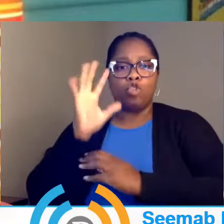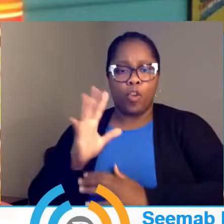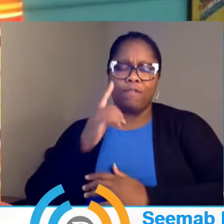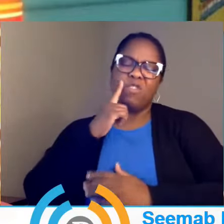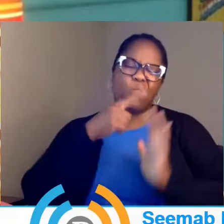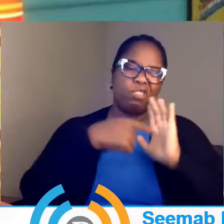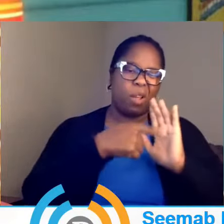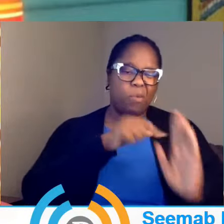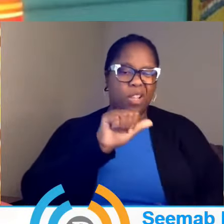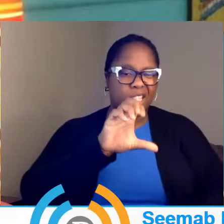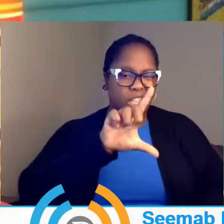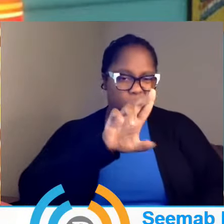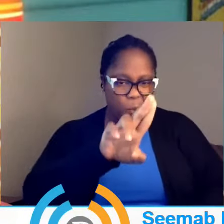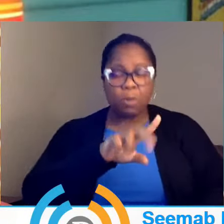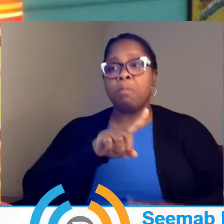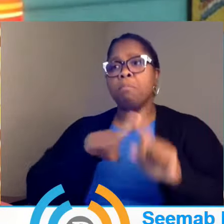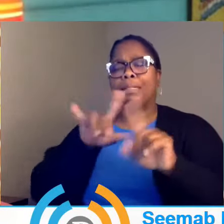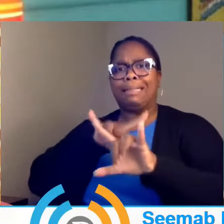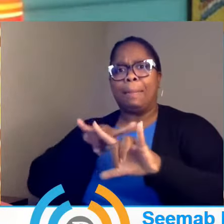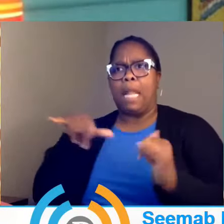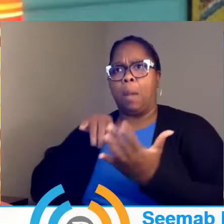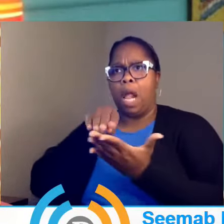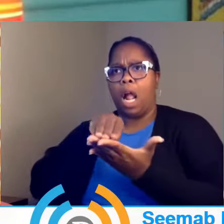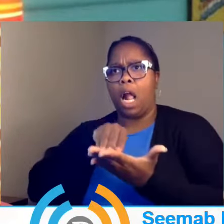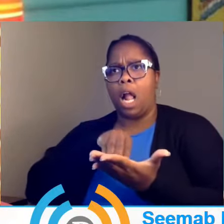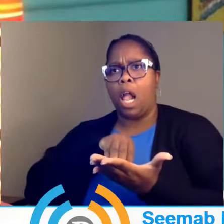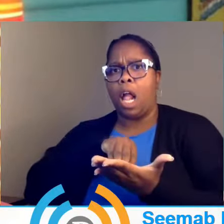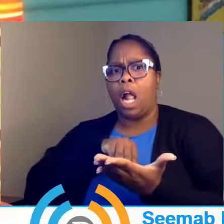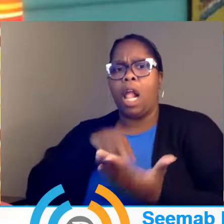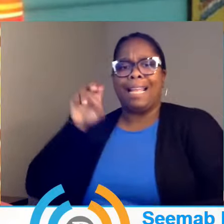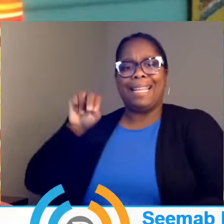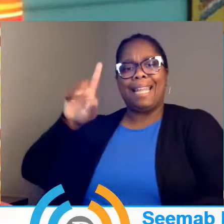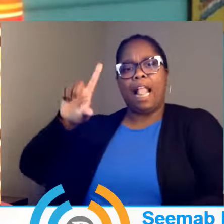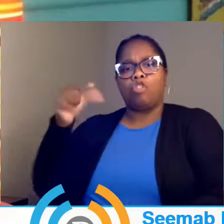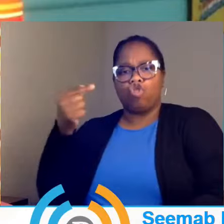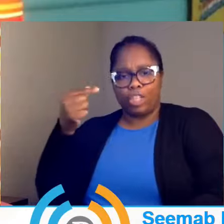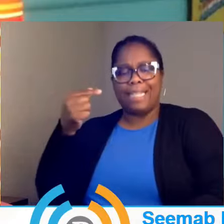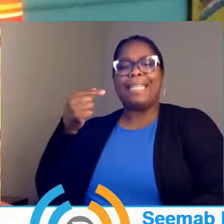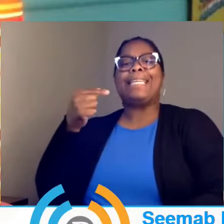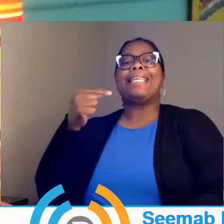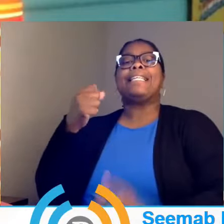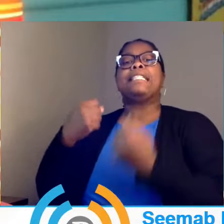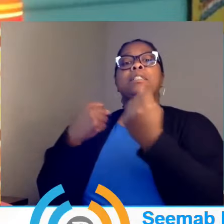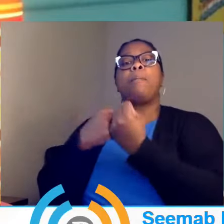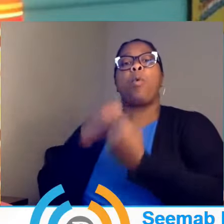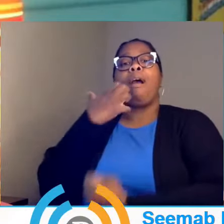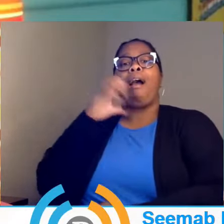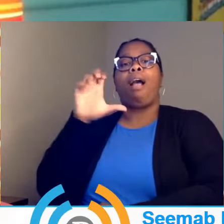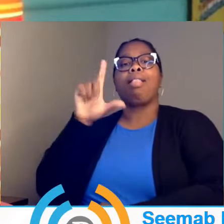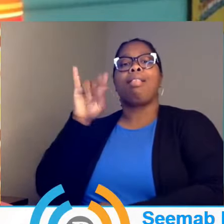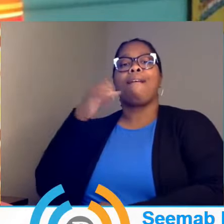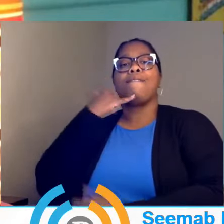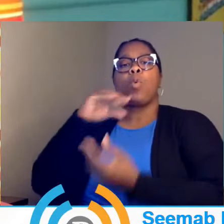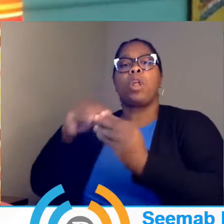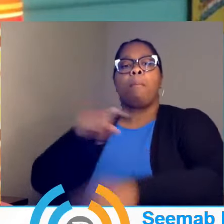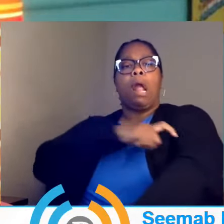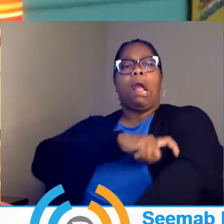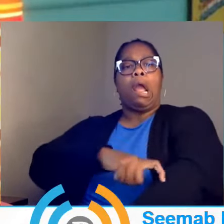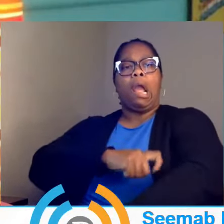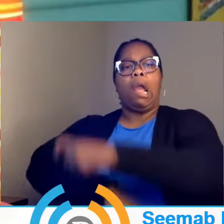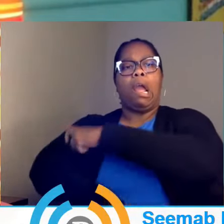also scribing NLG jail support hotline numbers on people's arms and dropping off KYR